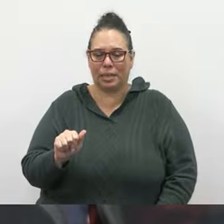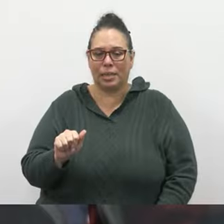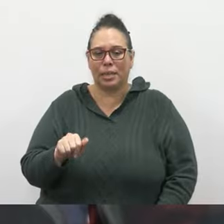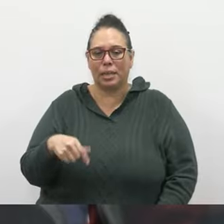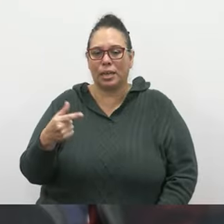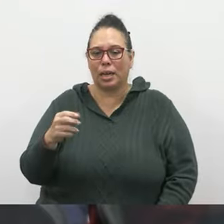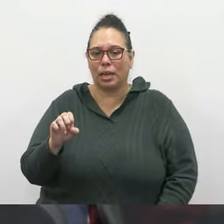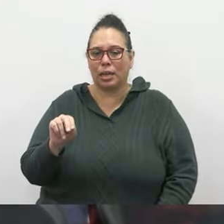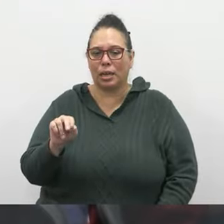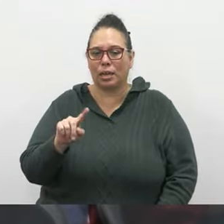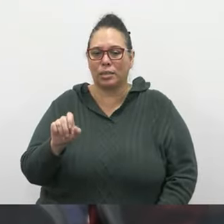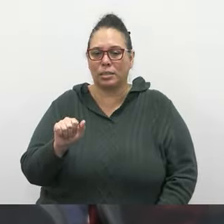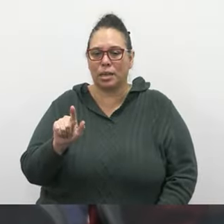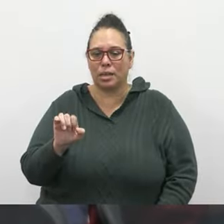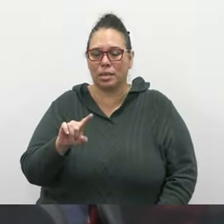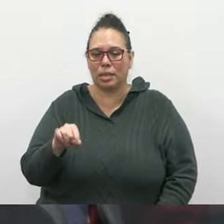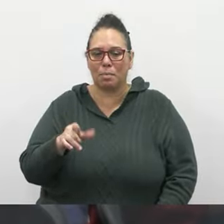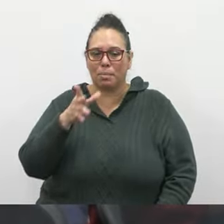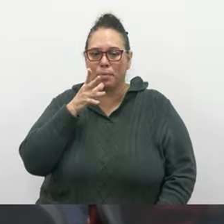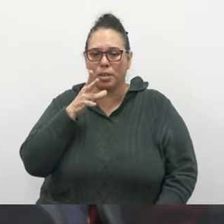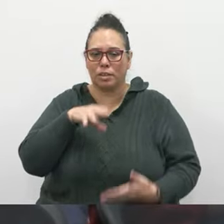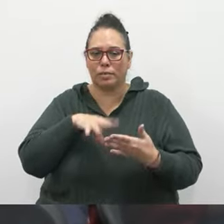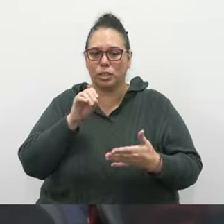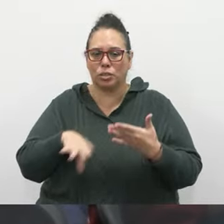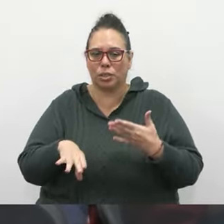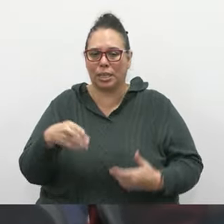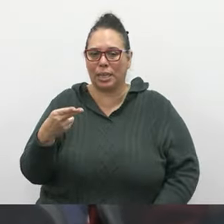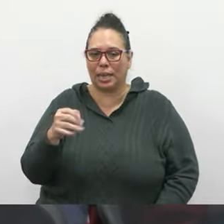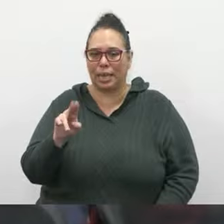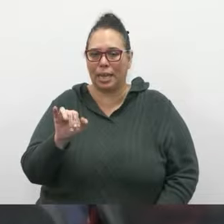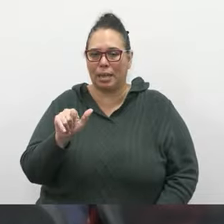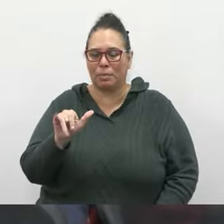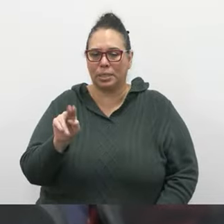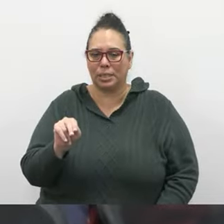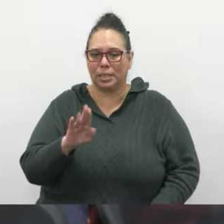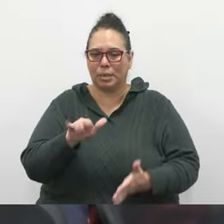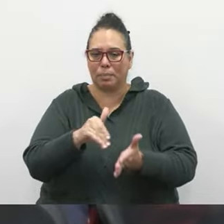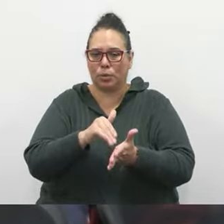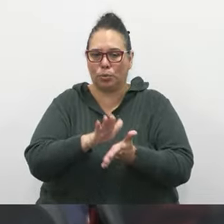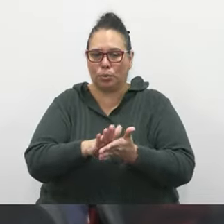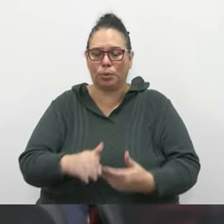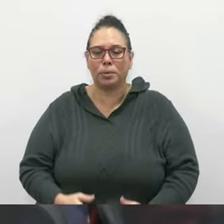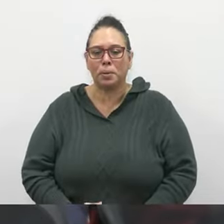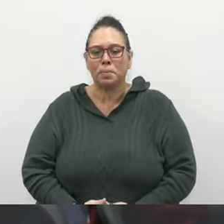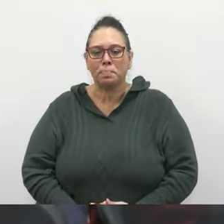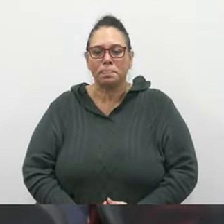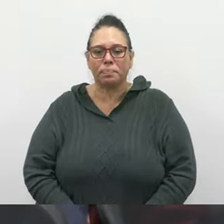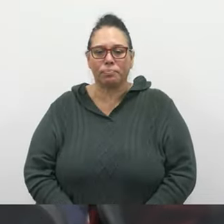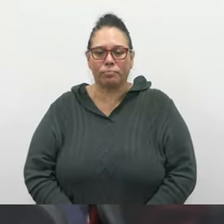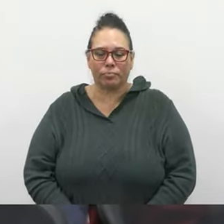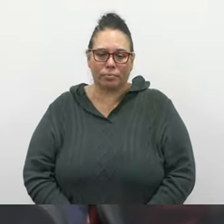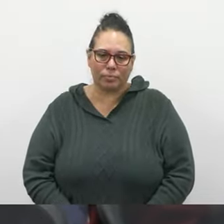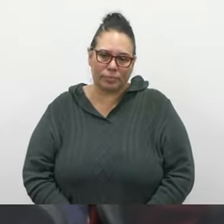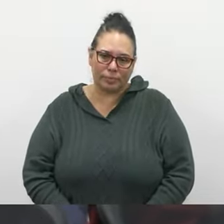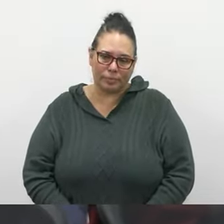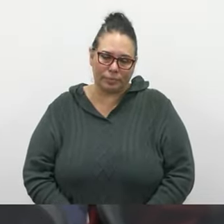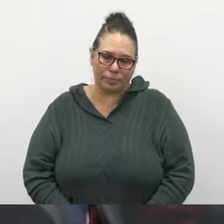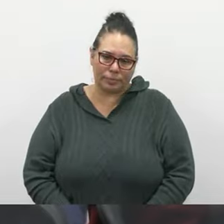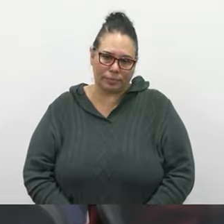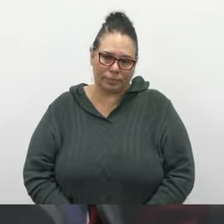González, and I am a mother of a student at Hamilton School. Y la razón que estoy aquí es